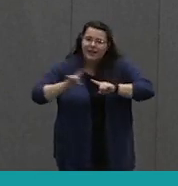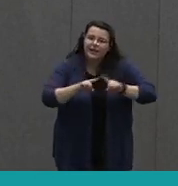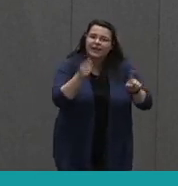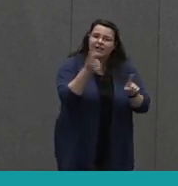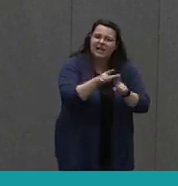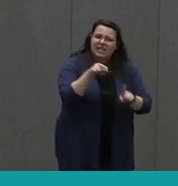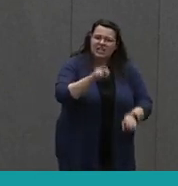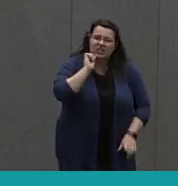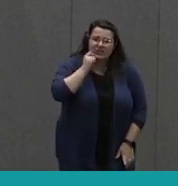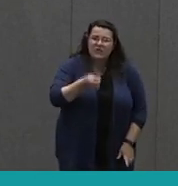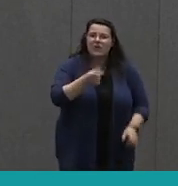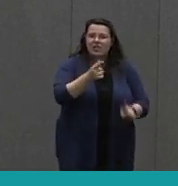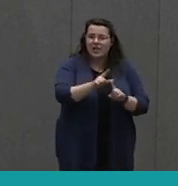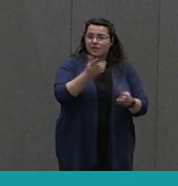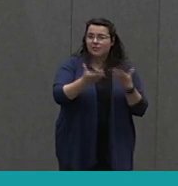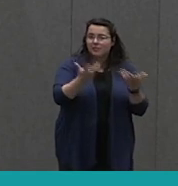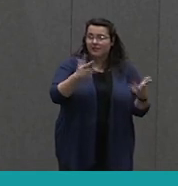big.